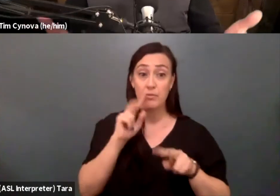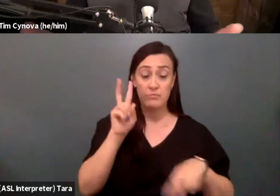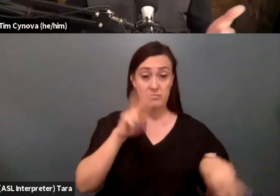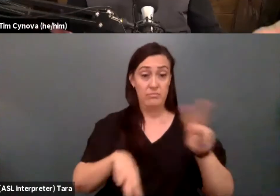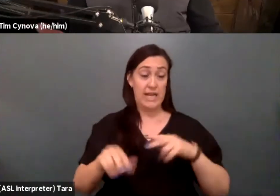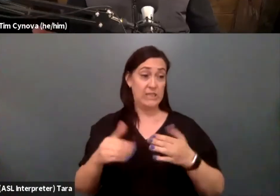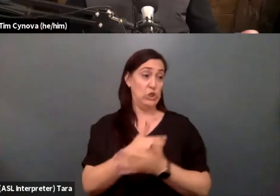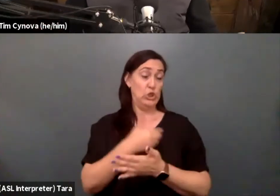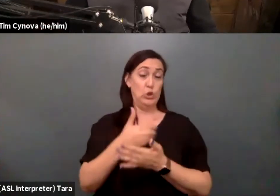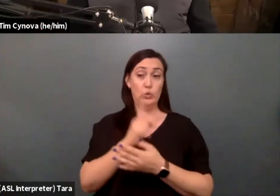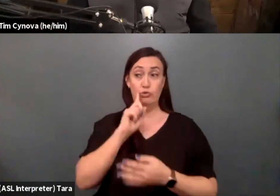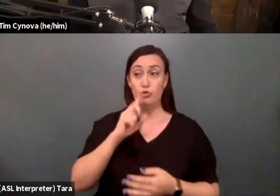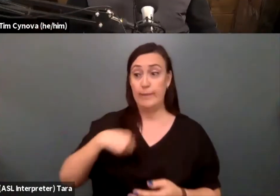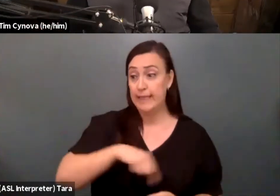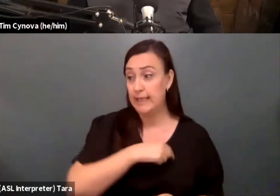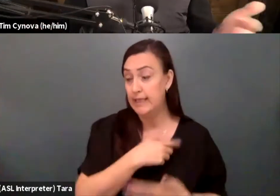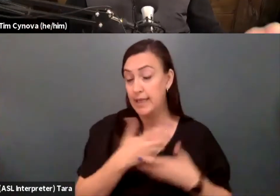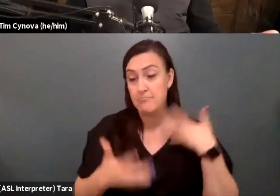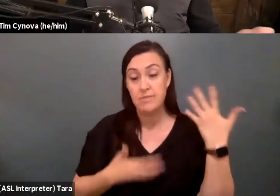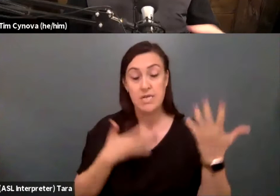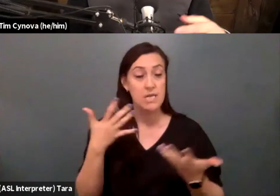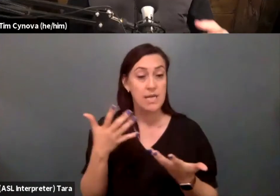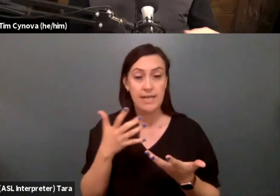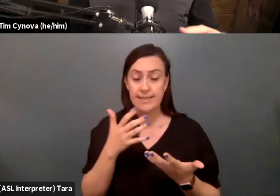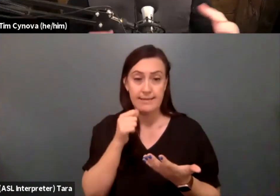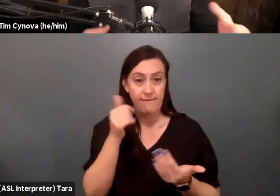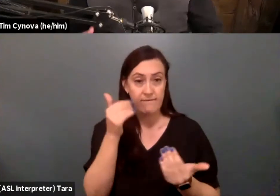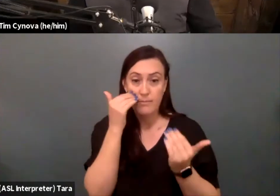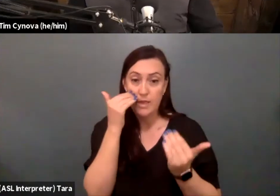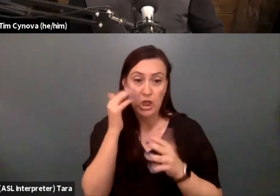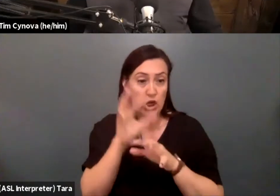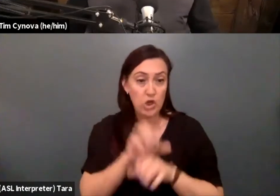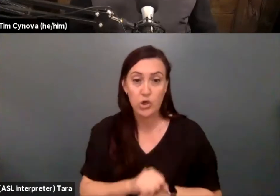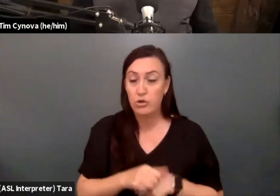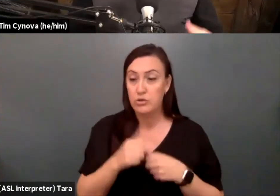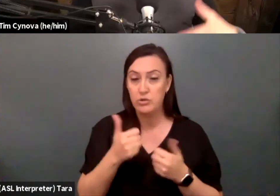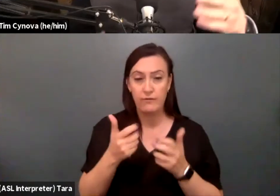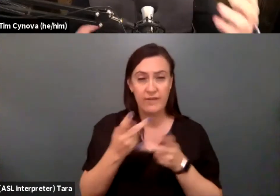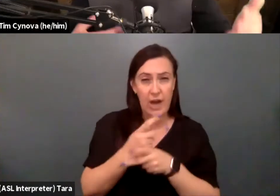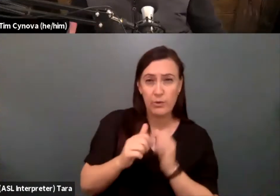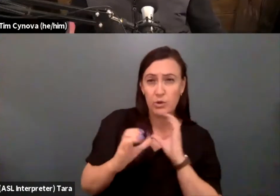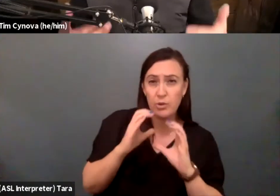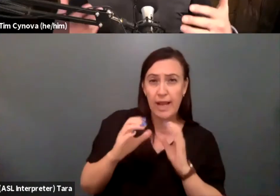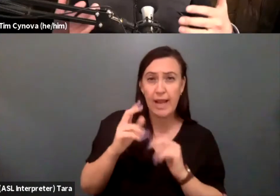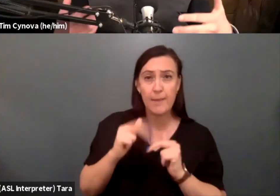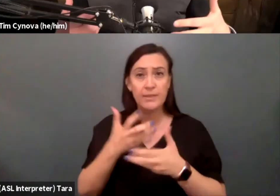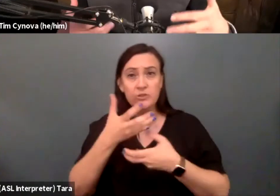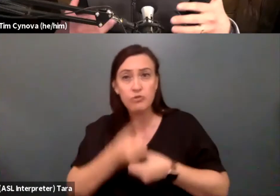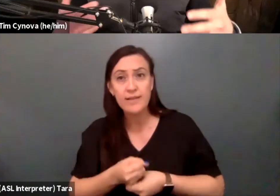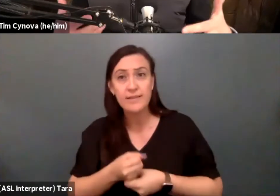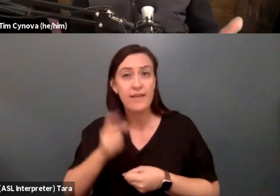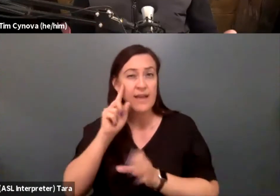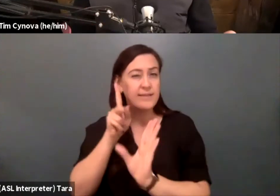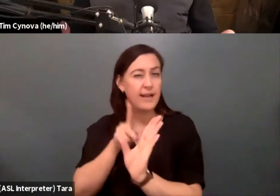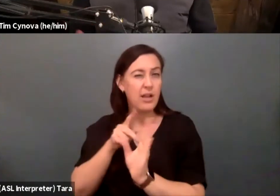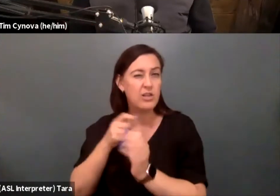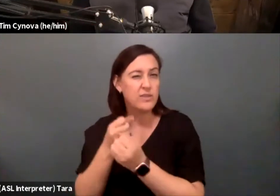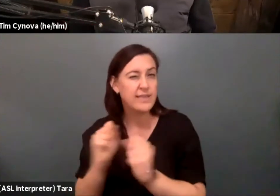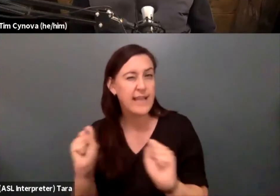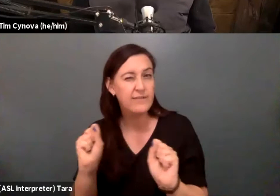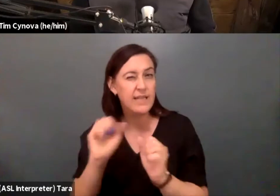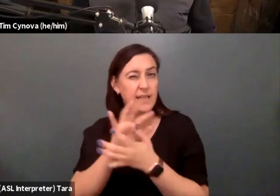how to make it work because it might be unfamiliar. So you're figuring out how to communicate and building trust and psychological safety to